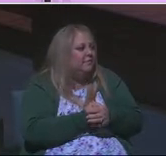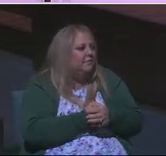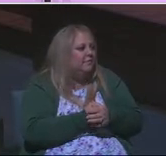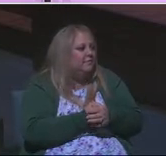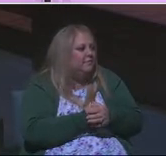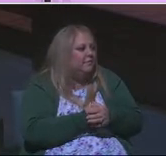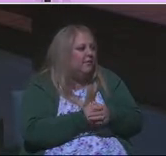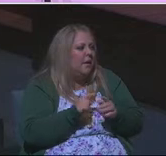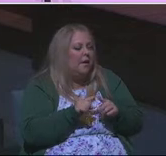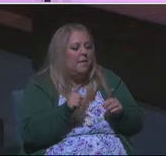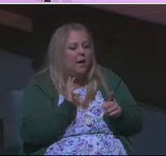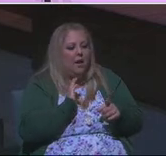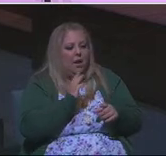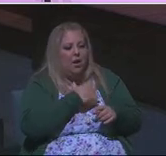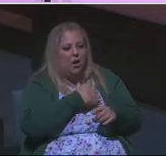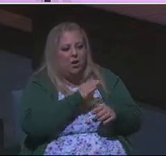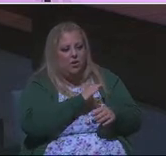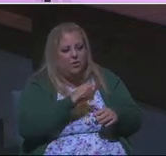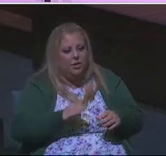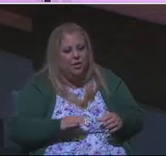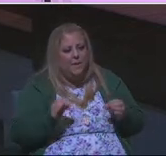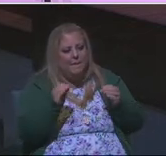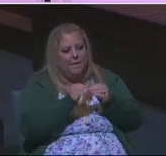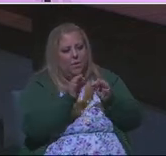But is our Christianity not worth more than that?